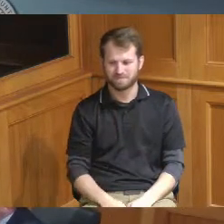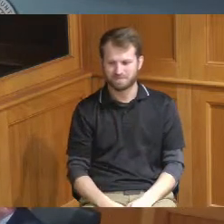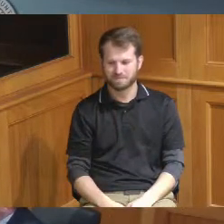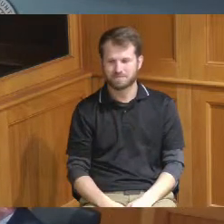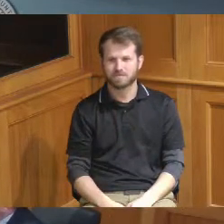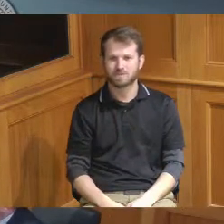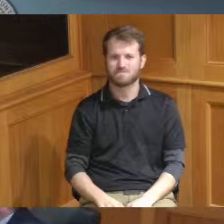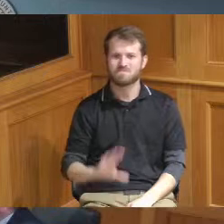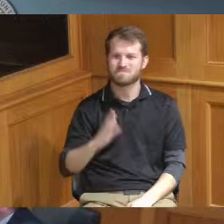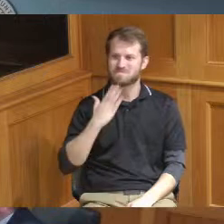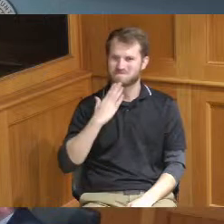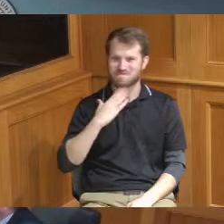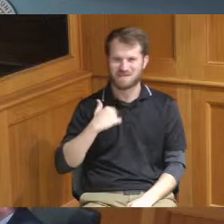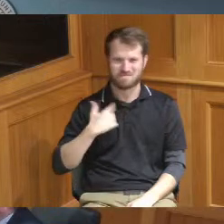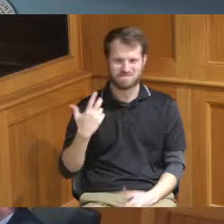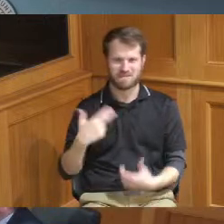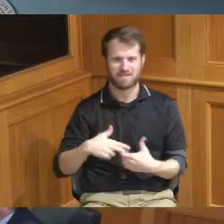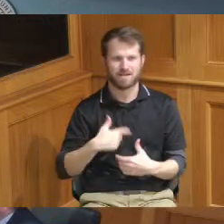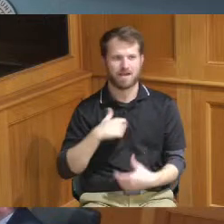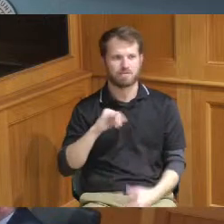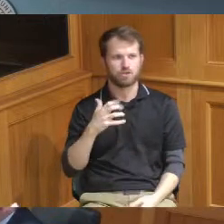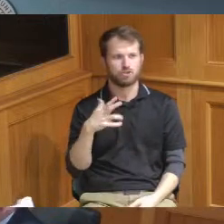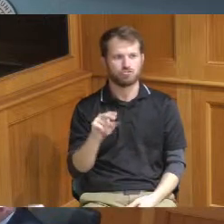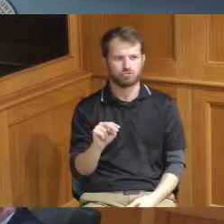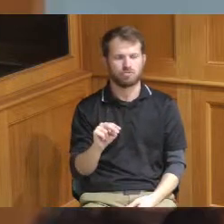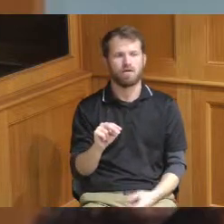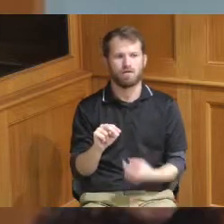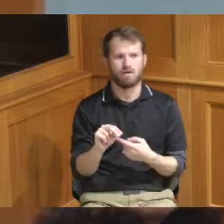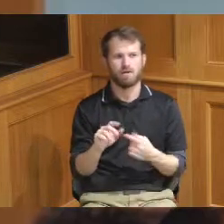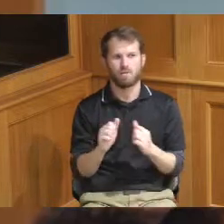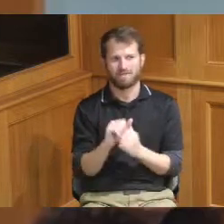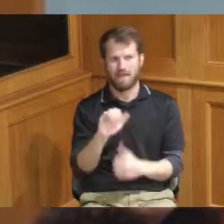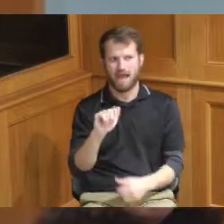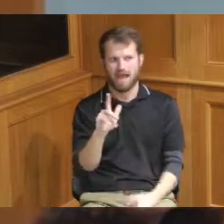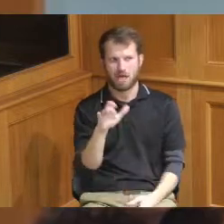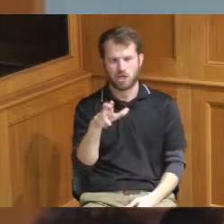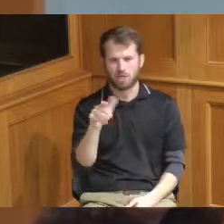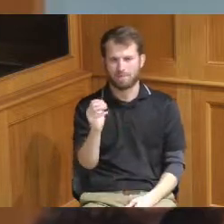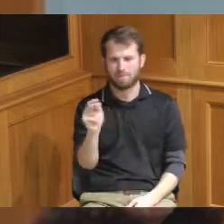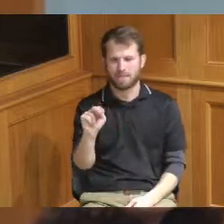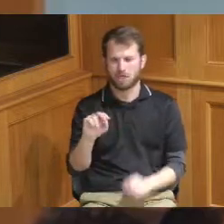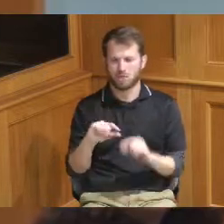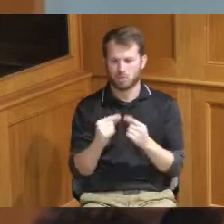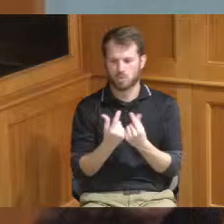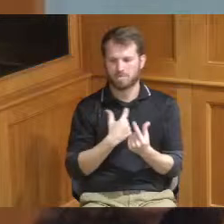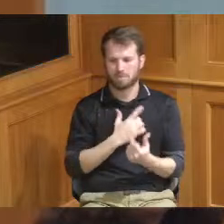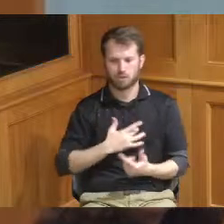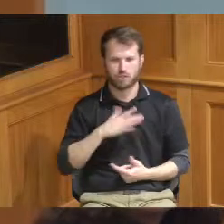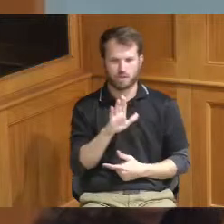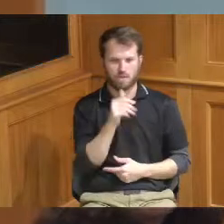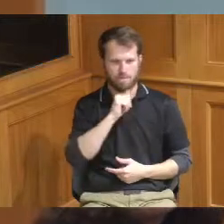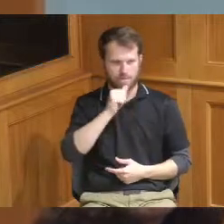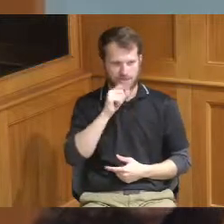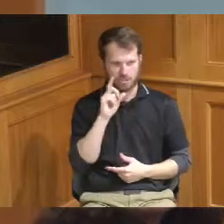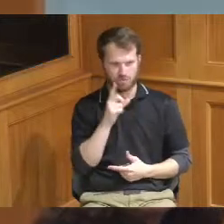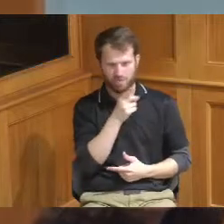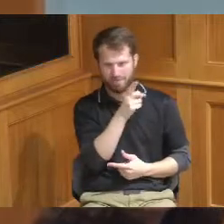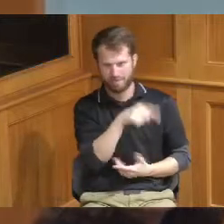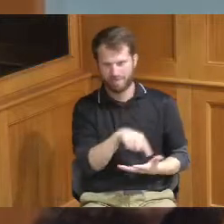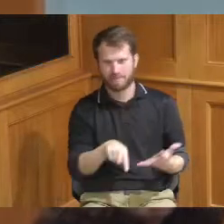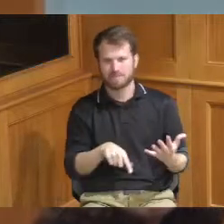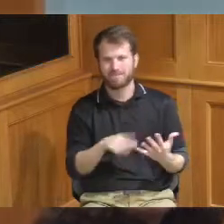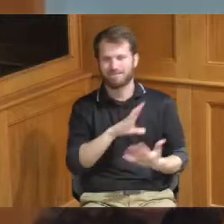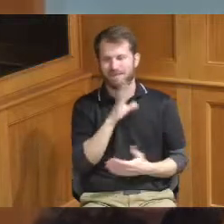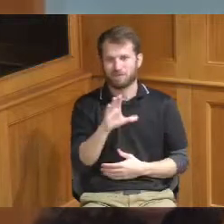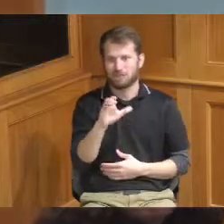Well, thank you for having me. I'm John Wendt with the Ackerman Group. I appreciate your patience today in going through this. I've not gone through a